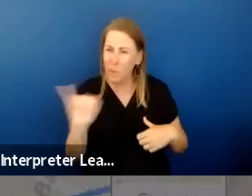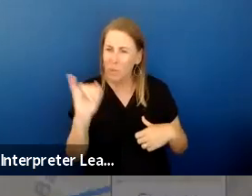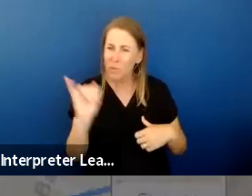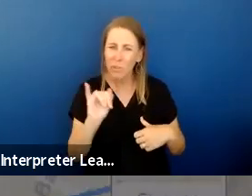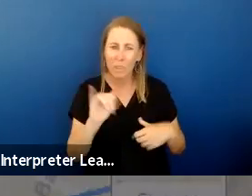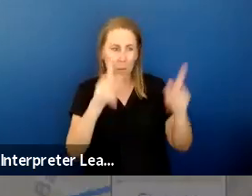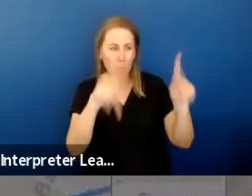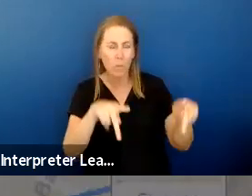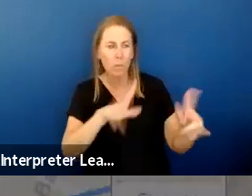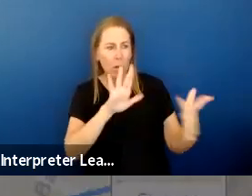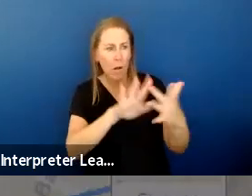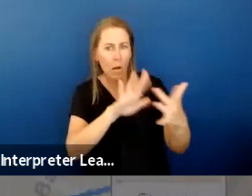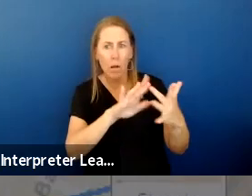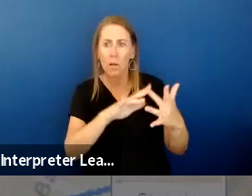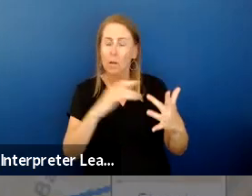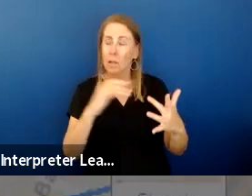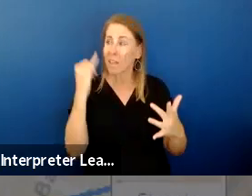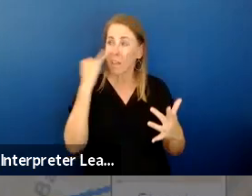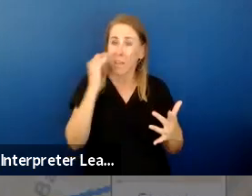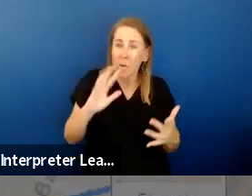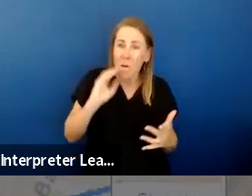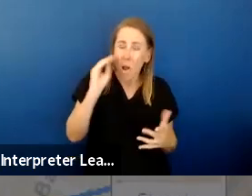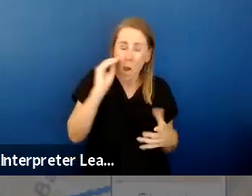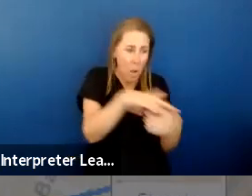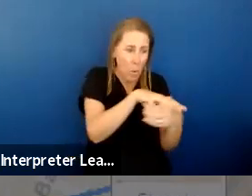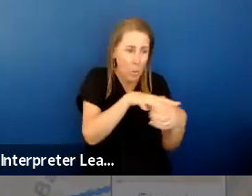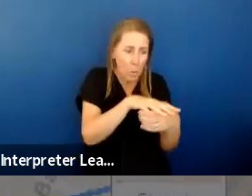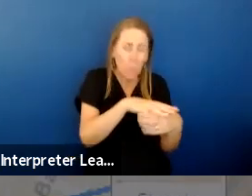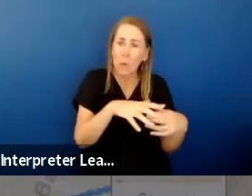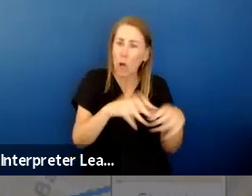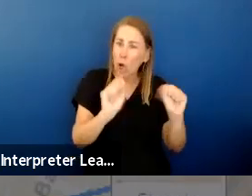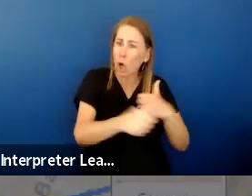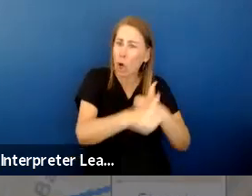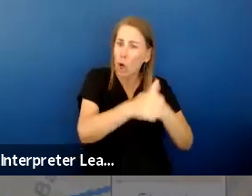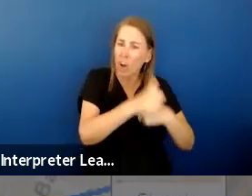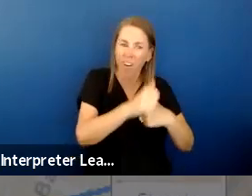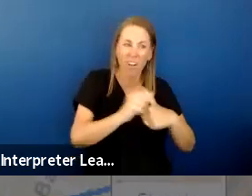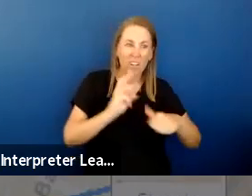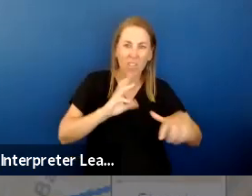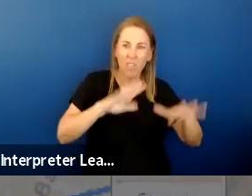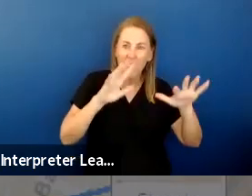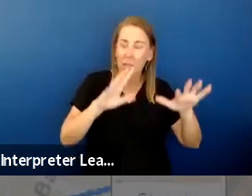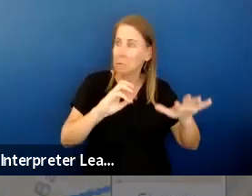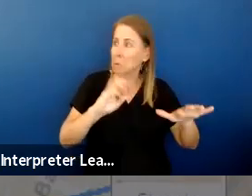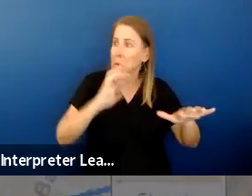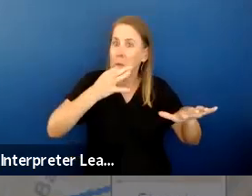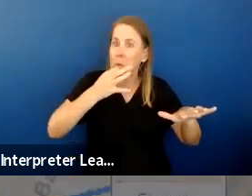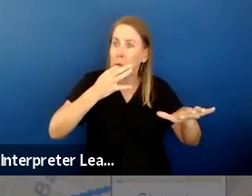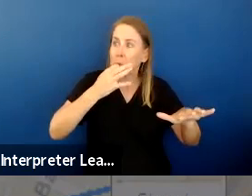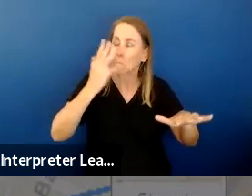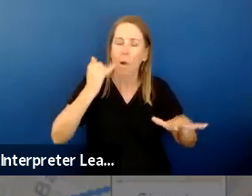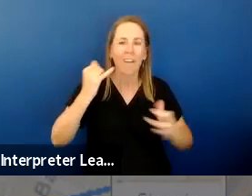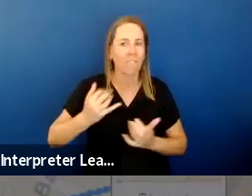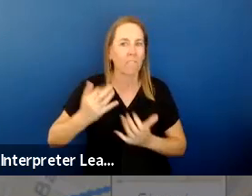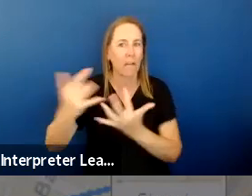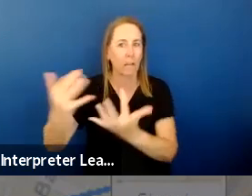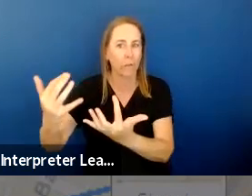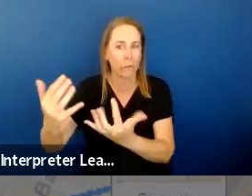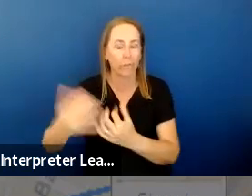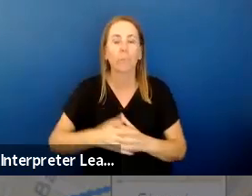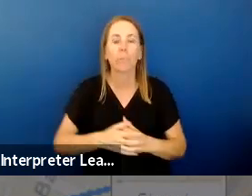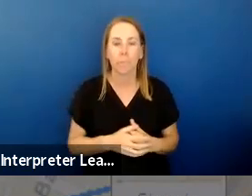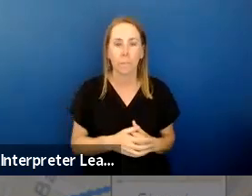you happen to live in an area that is at risk for flooding or it has become at risk for flooding because of a wildfire. Next